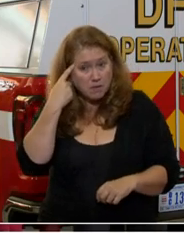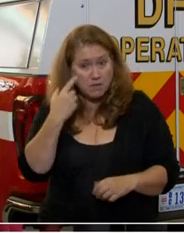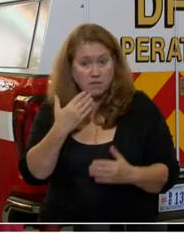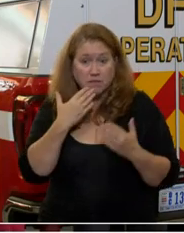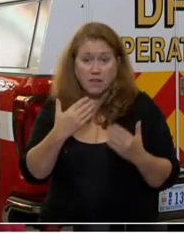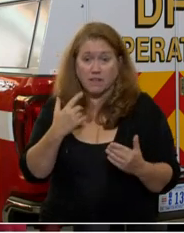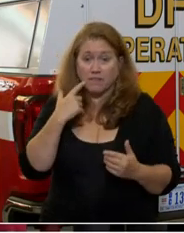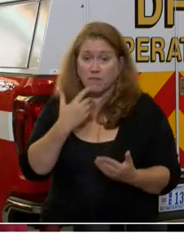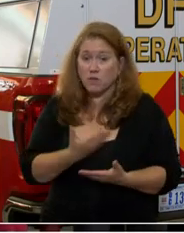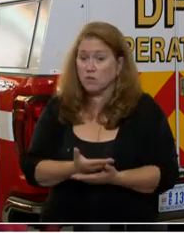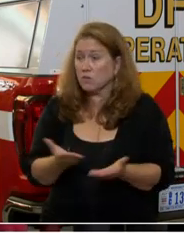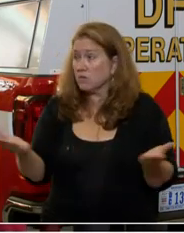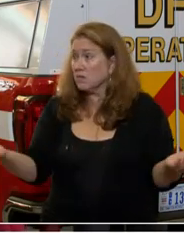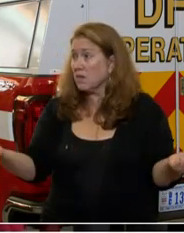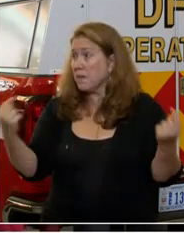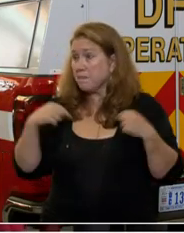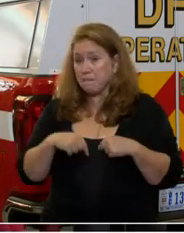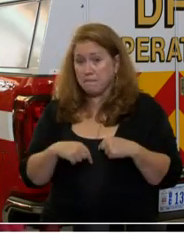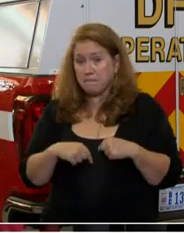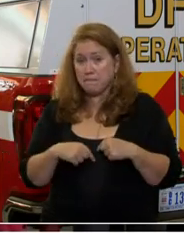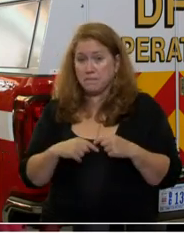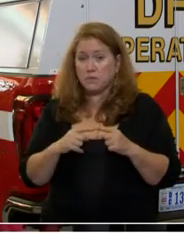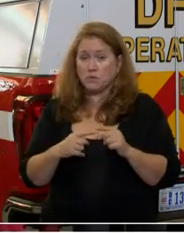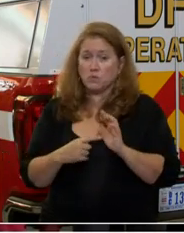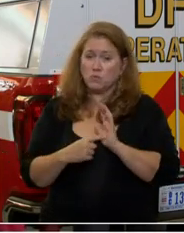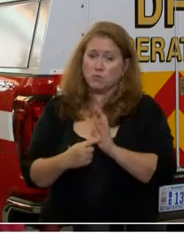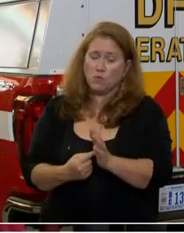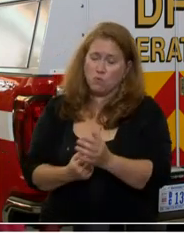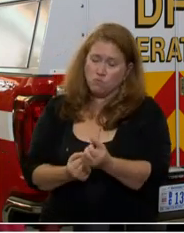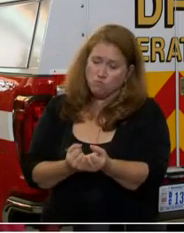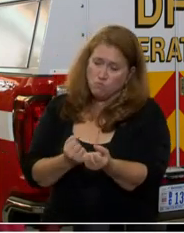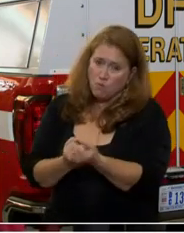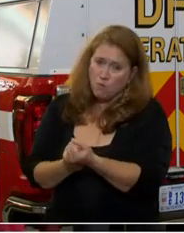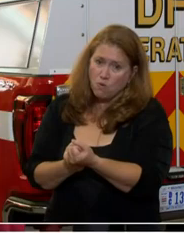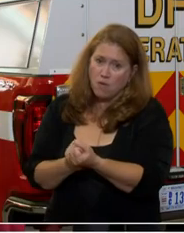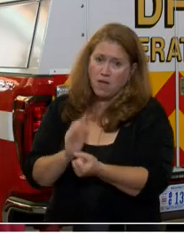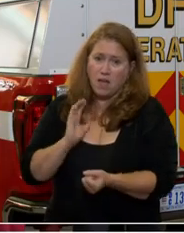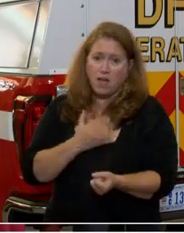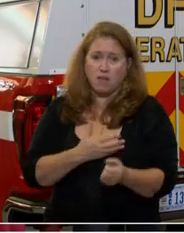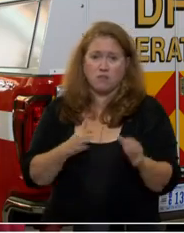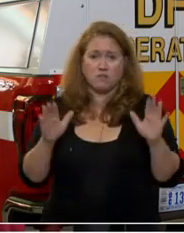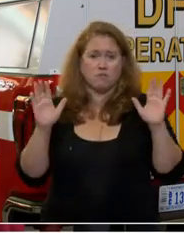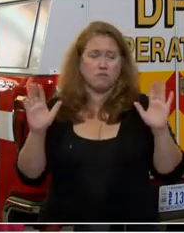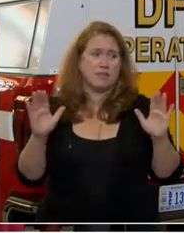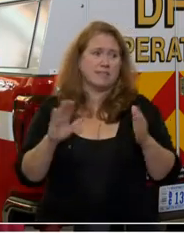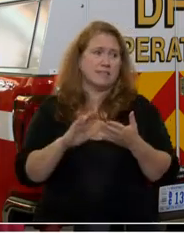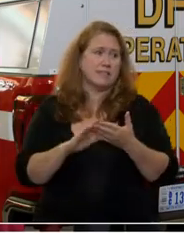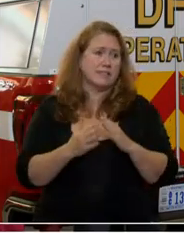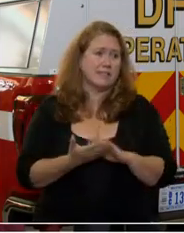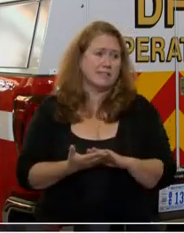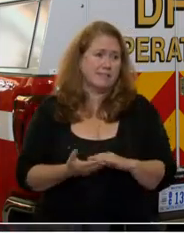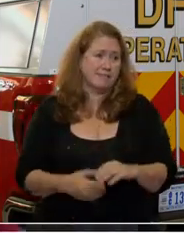to do good for our great city. DC firefighters are proud to stand beside you in your endeavor.